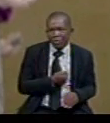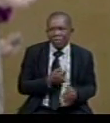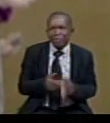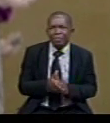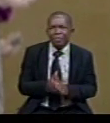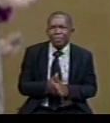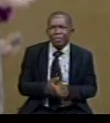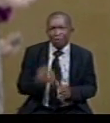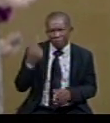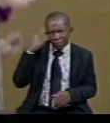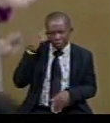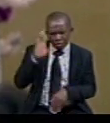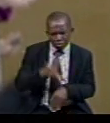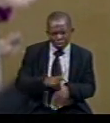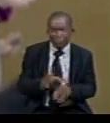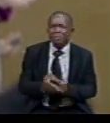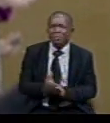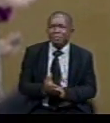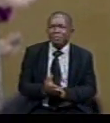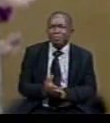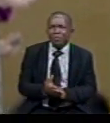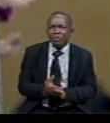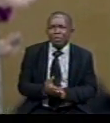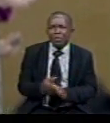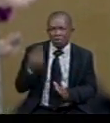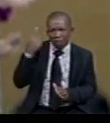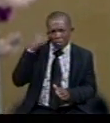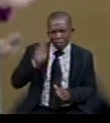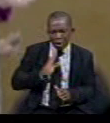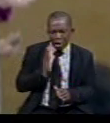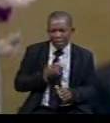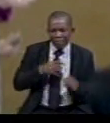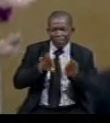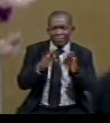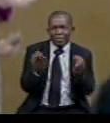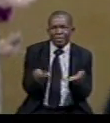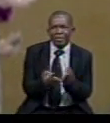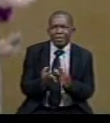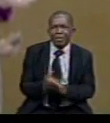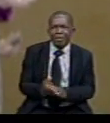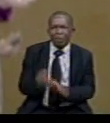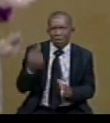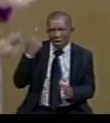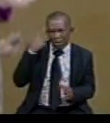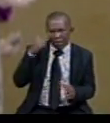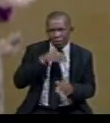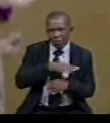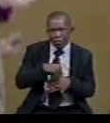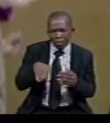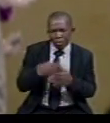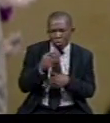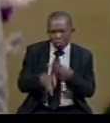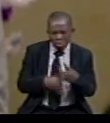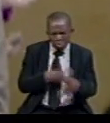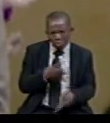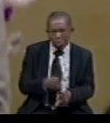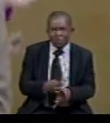for the church, for our families, and for the world at large.